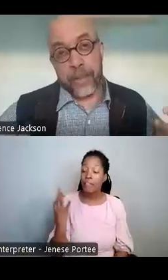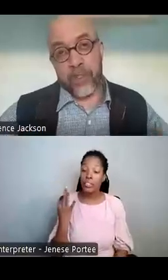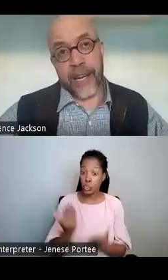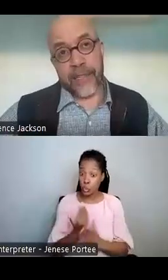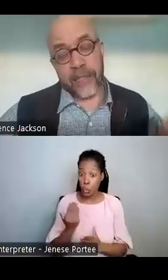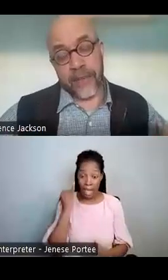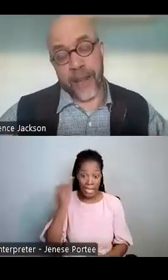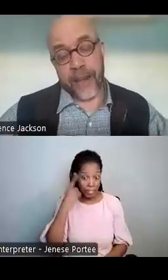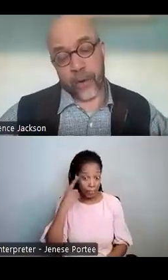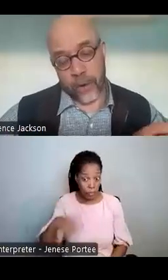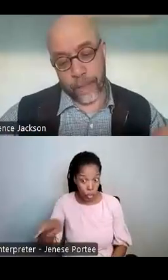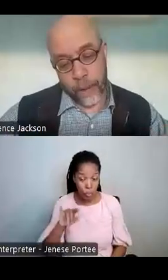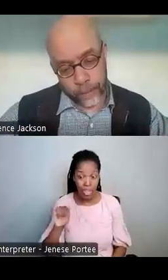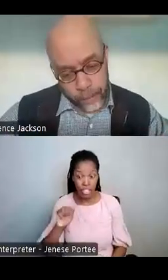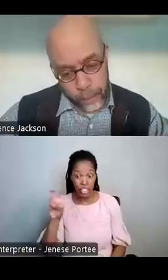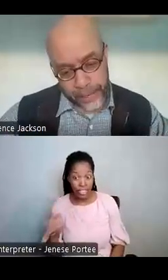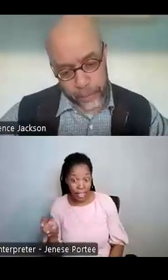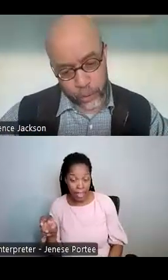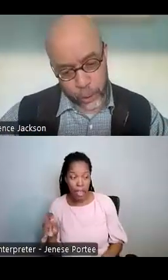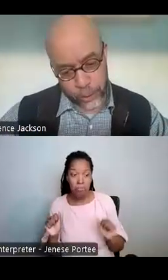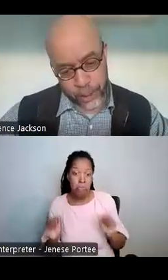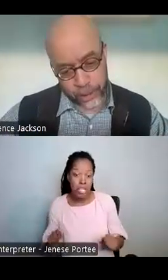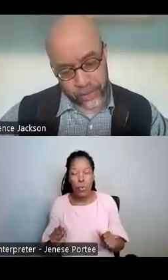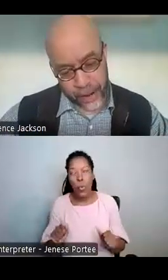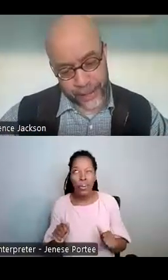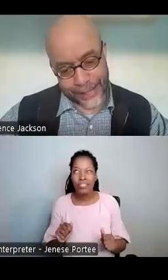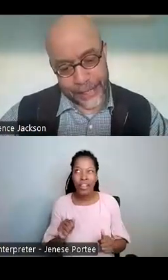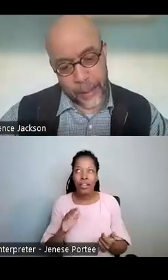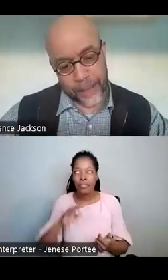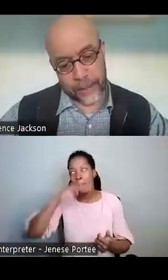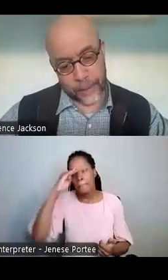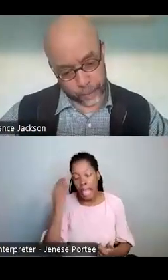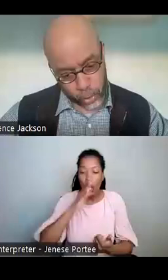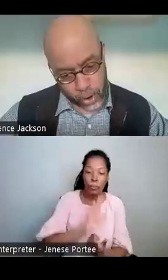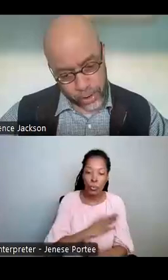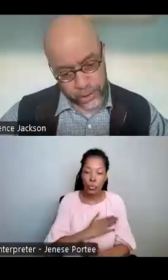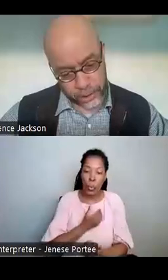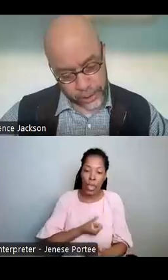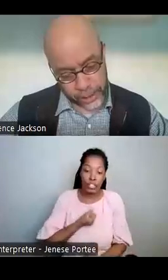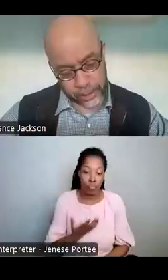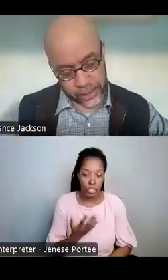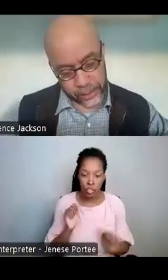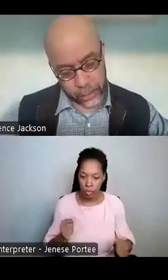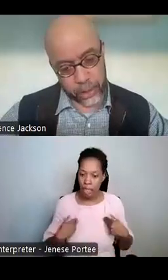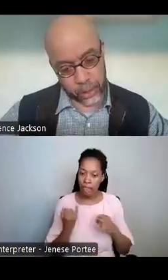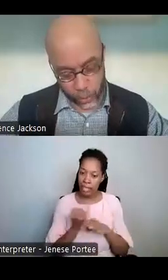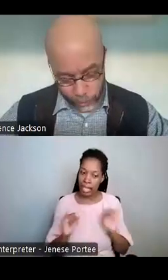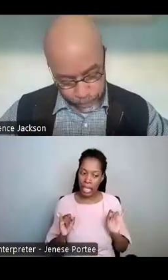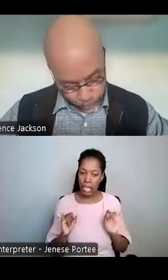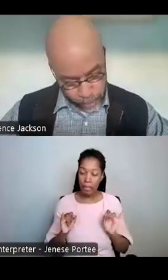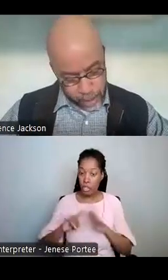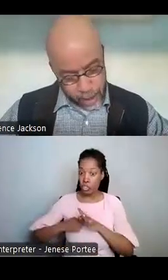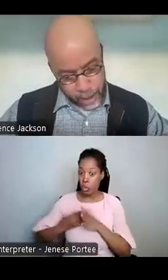like jazz could have had, or Black musical expression could have had, an independent origin here in